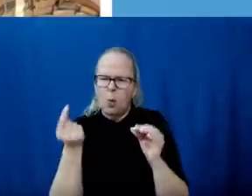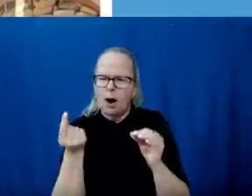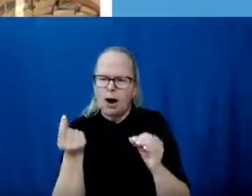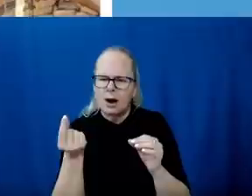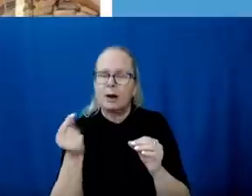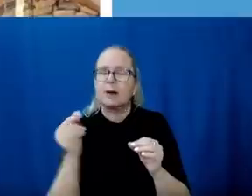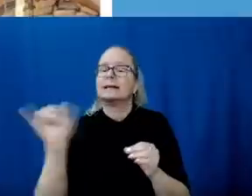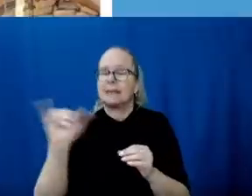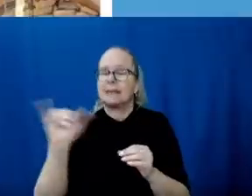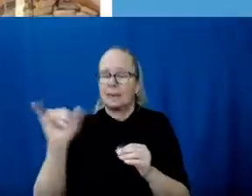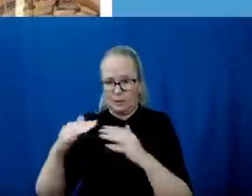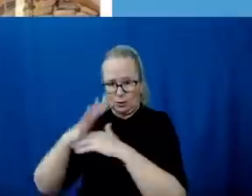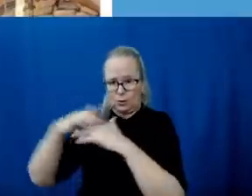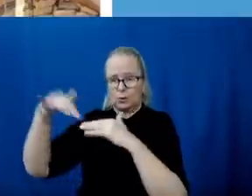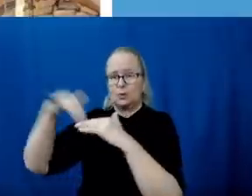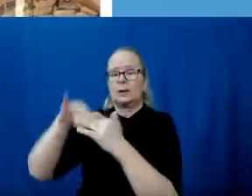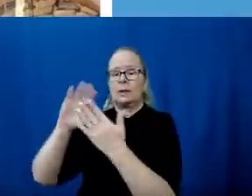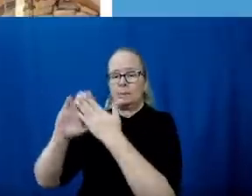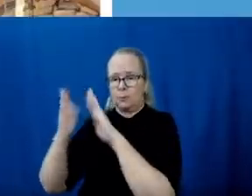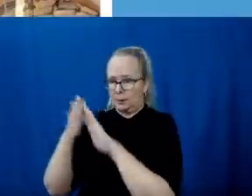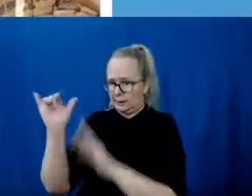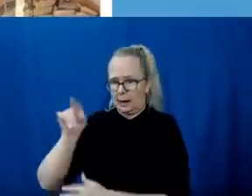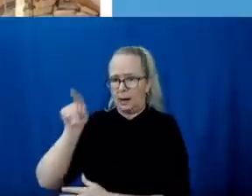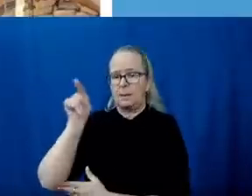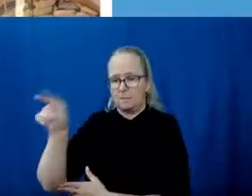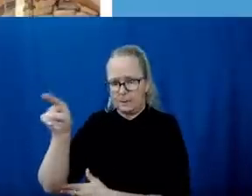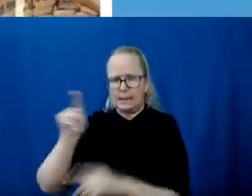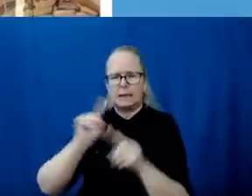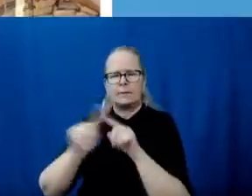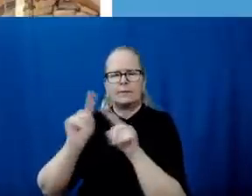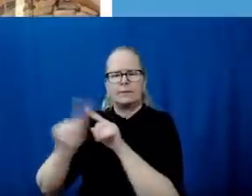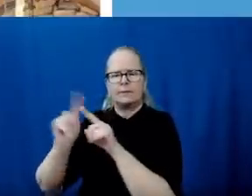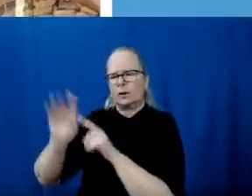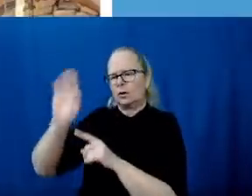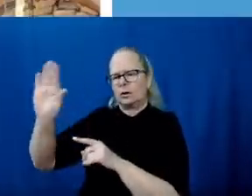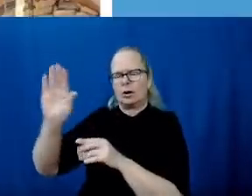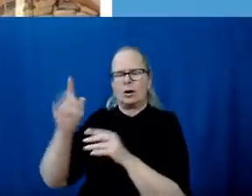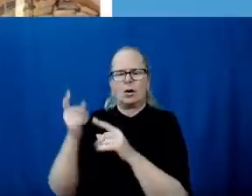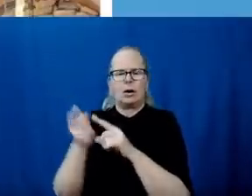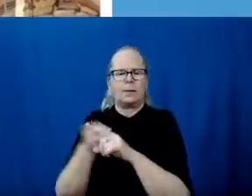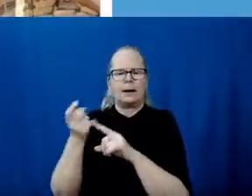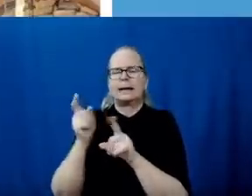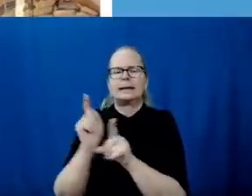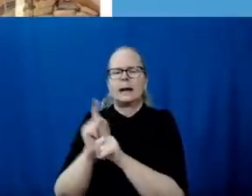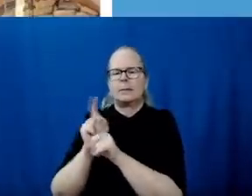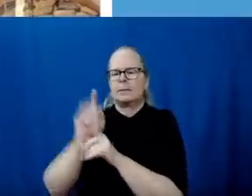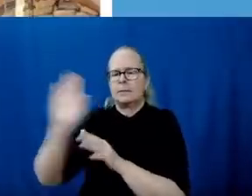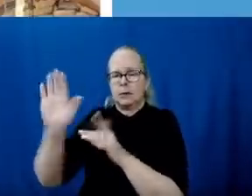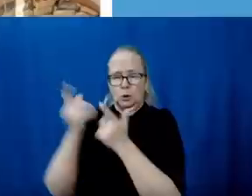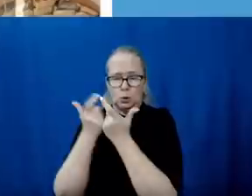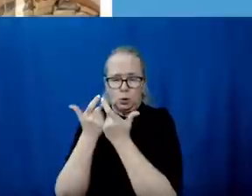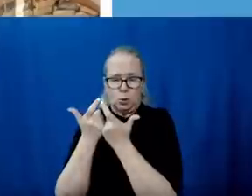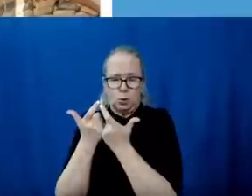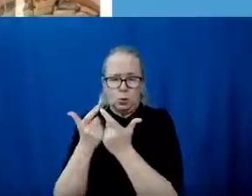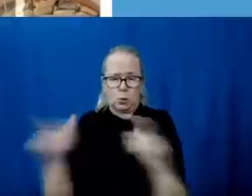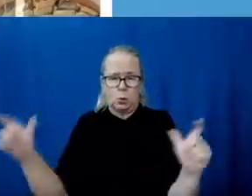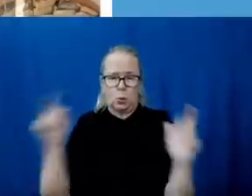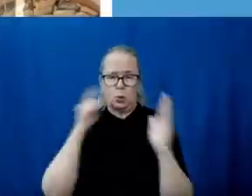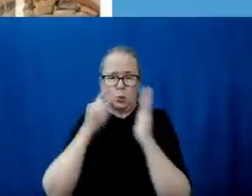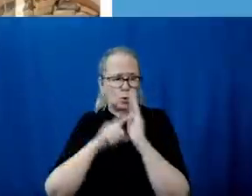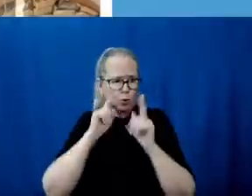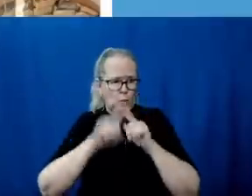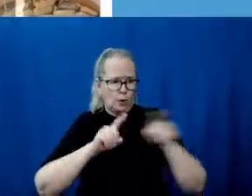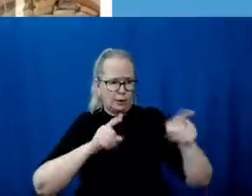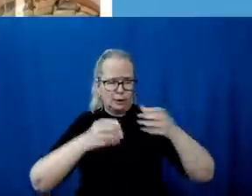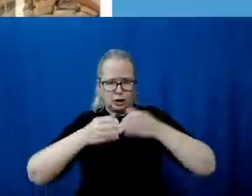First Nations communities. And for each of these sampling strategies, we use a different type of auto sampler, whether it's this large industrial